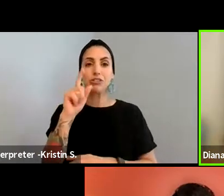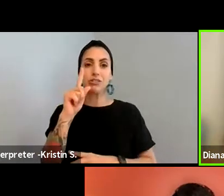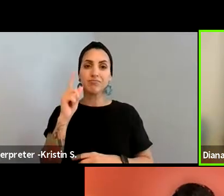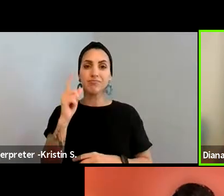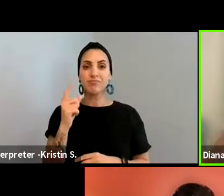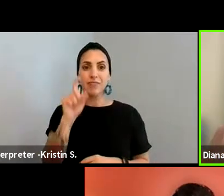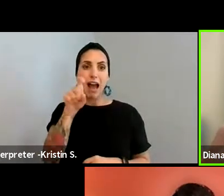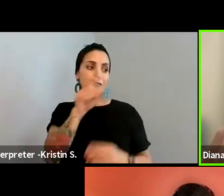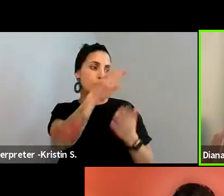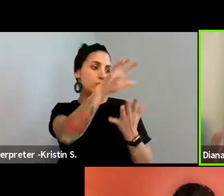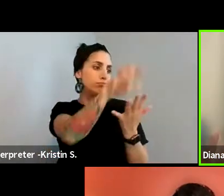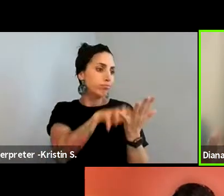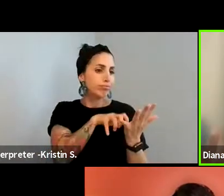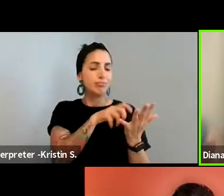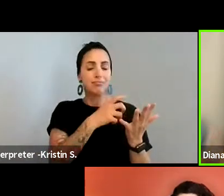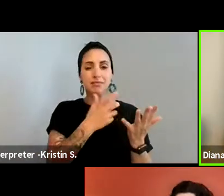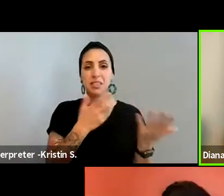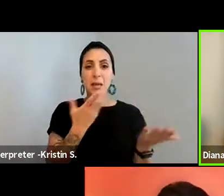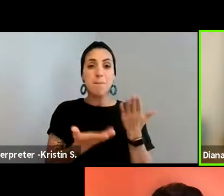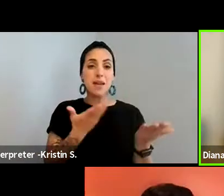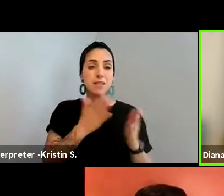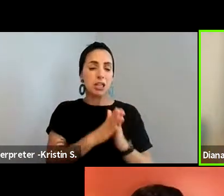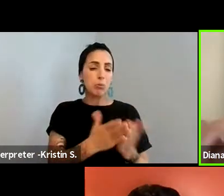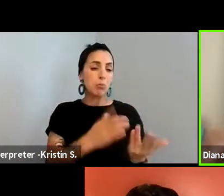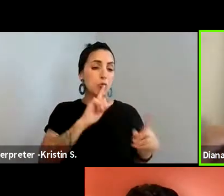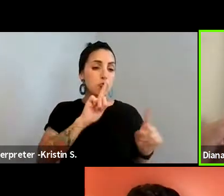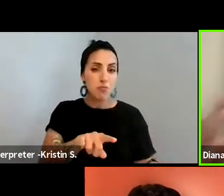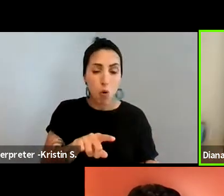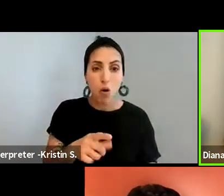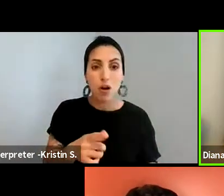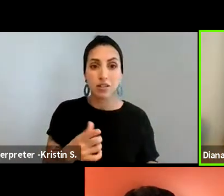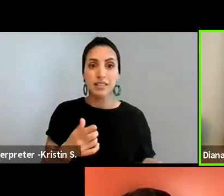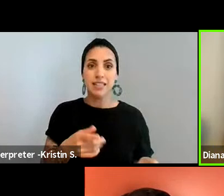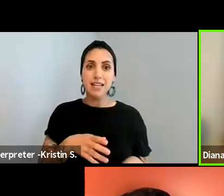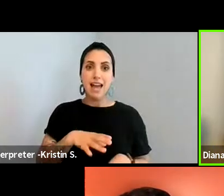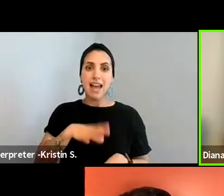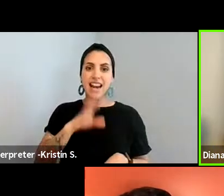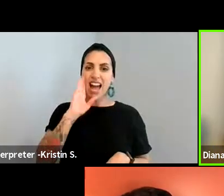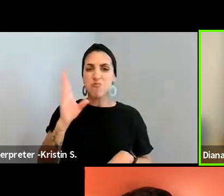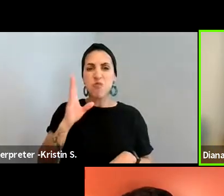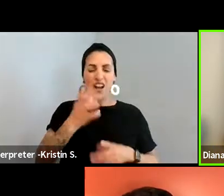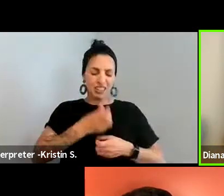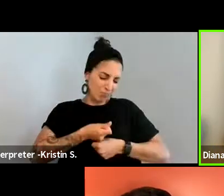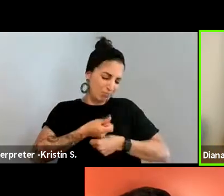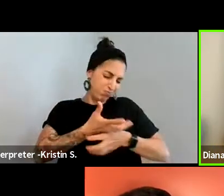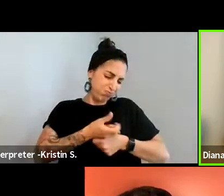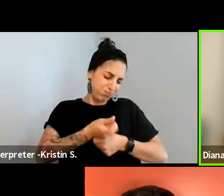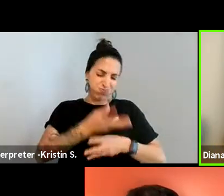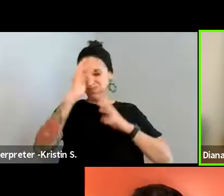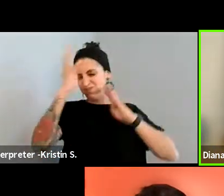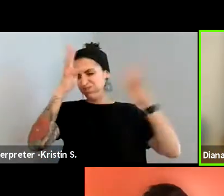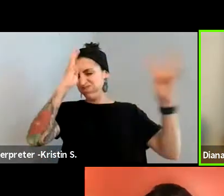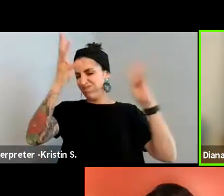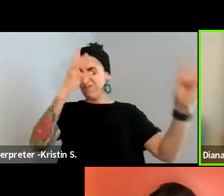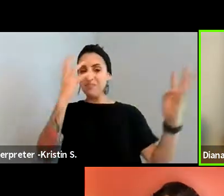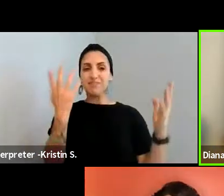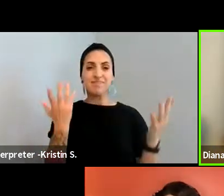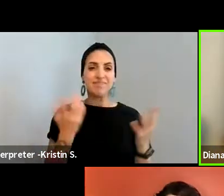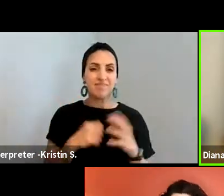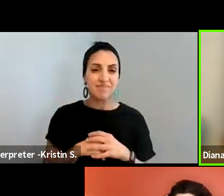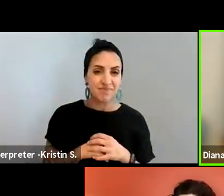book report of Harriet Tubman once, because I don't think I